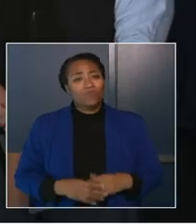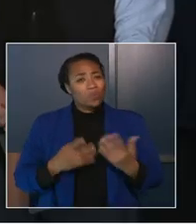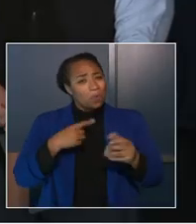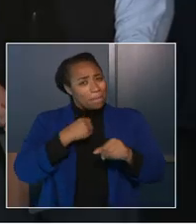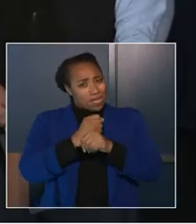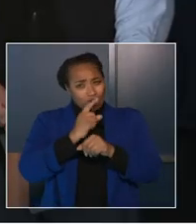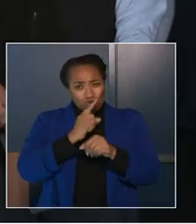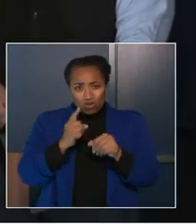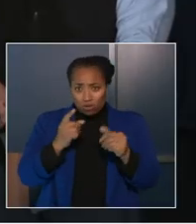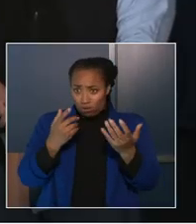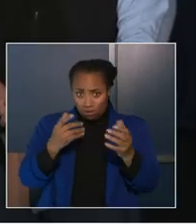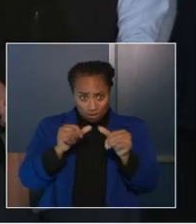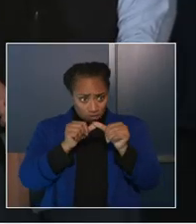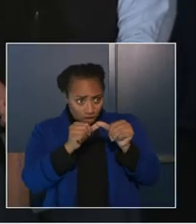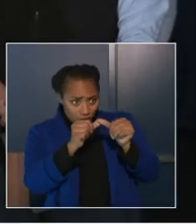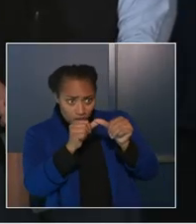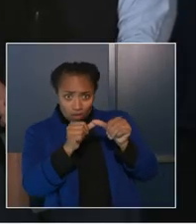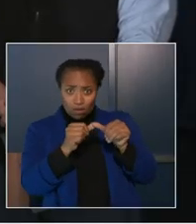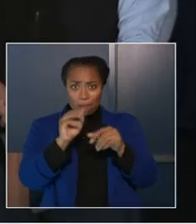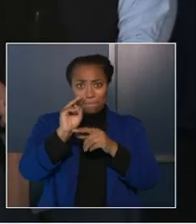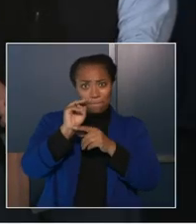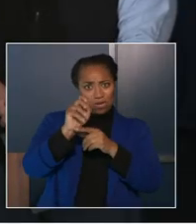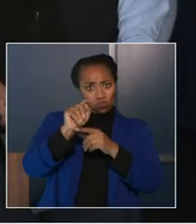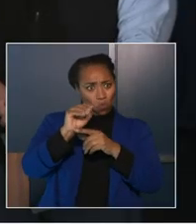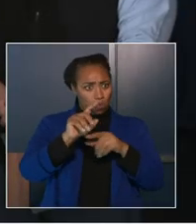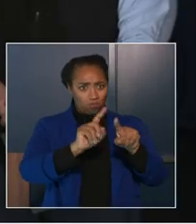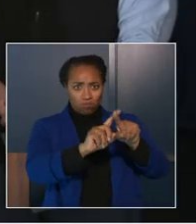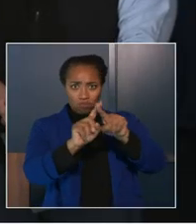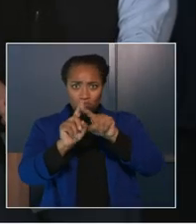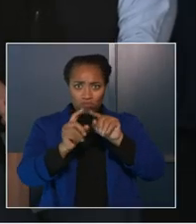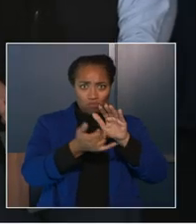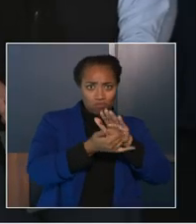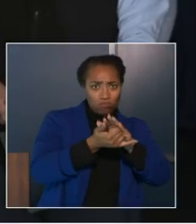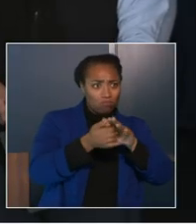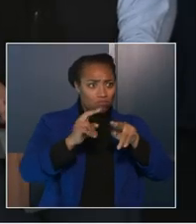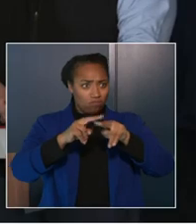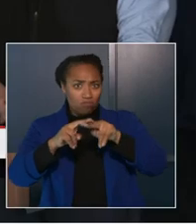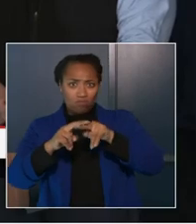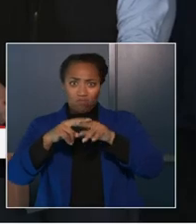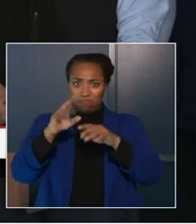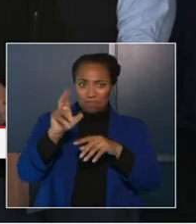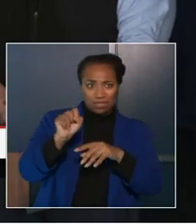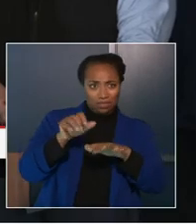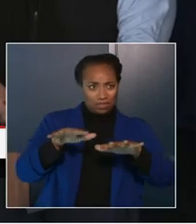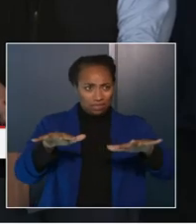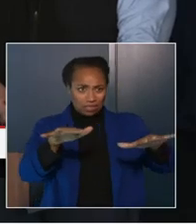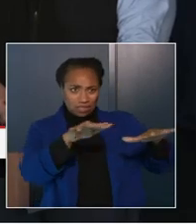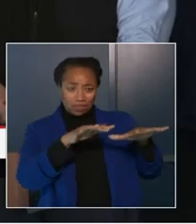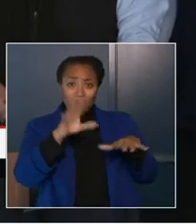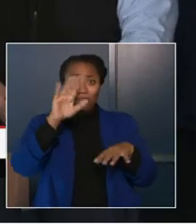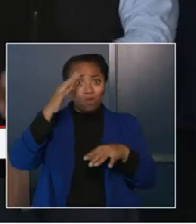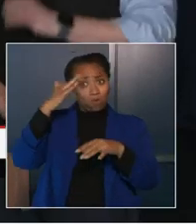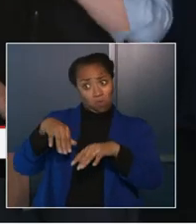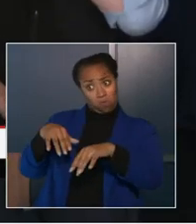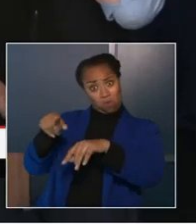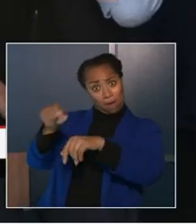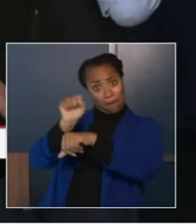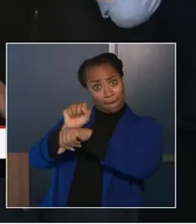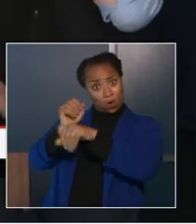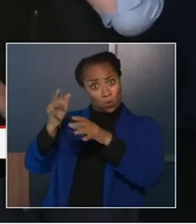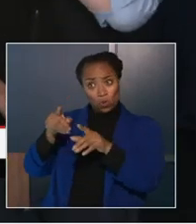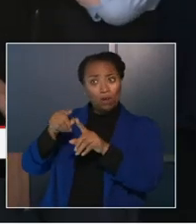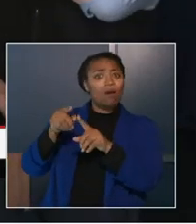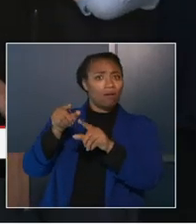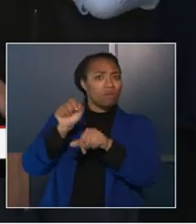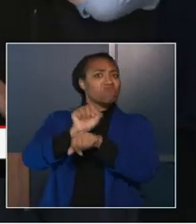We're also flexing as well as the district is, so any employee that has remote work option has already been sent notice on that, and we expect them